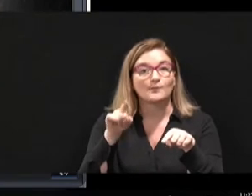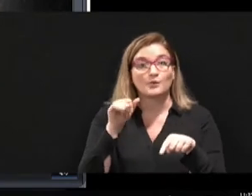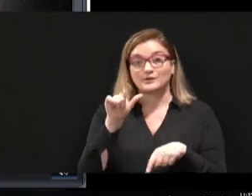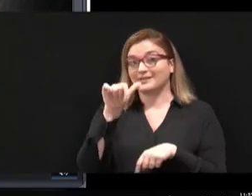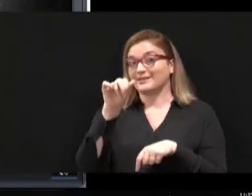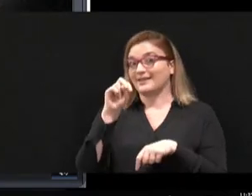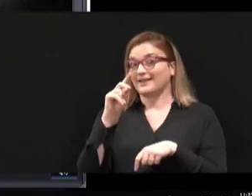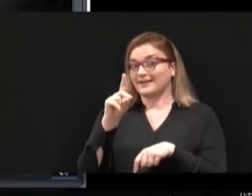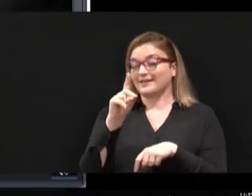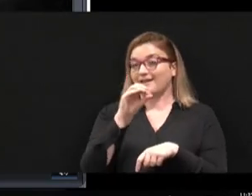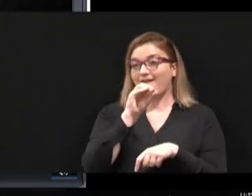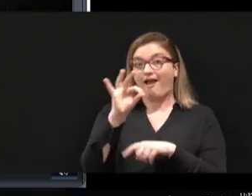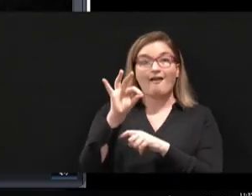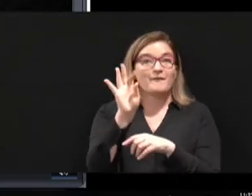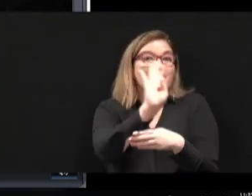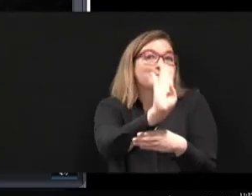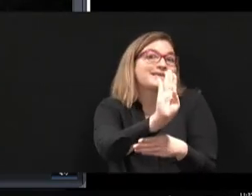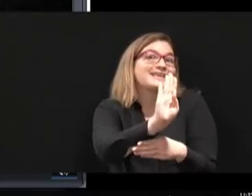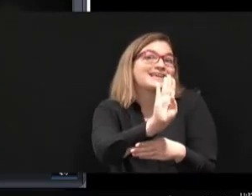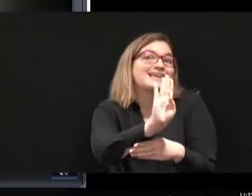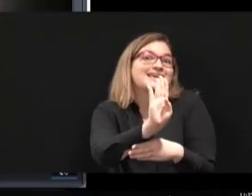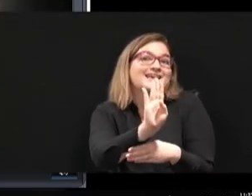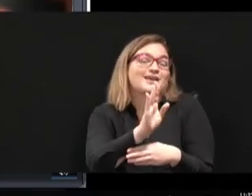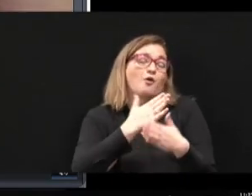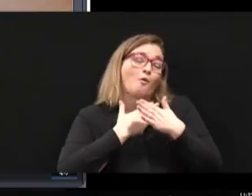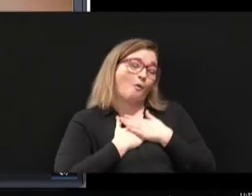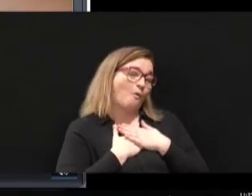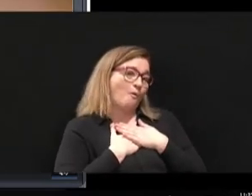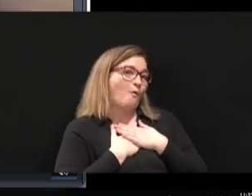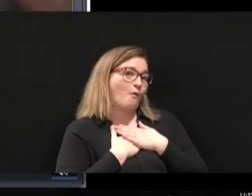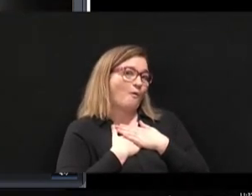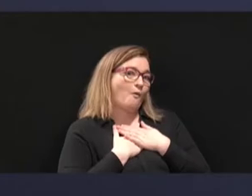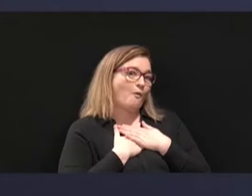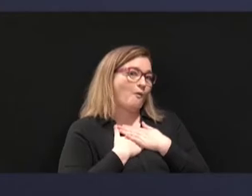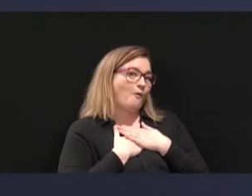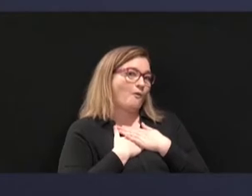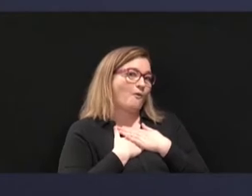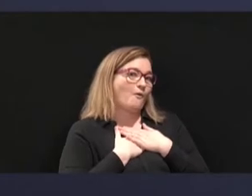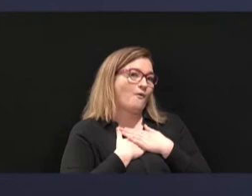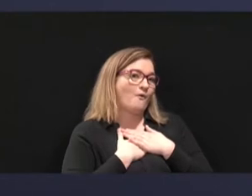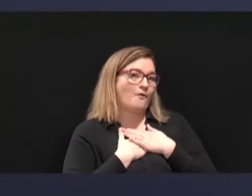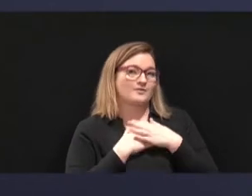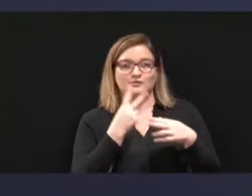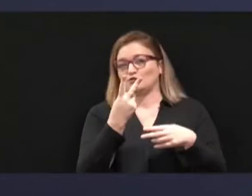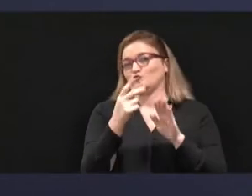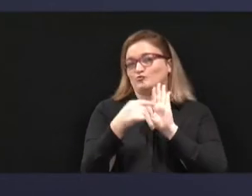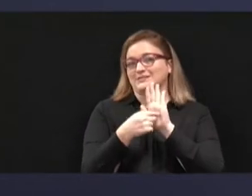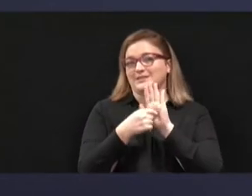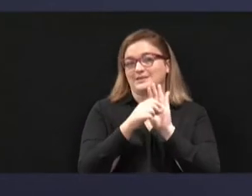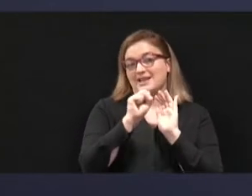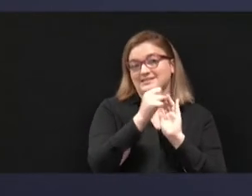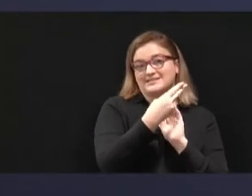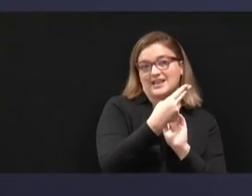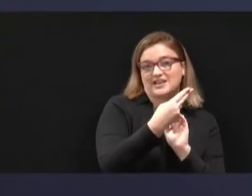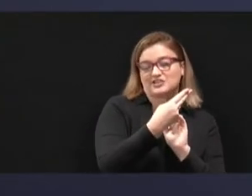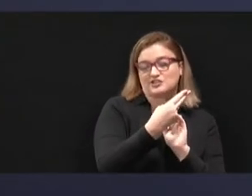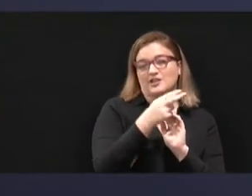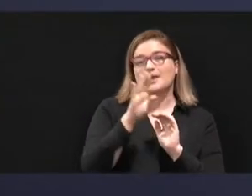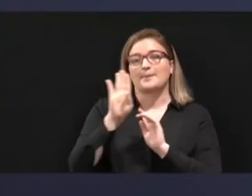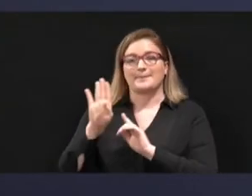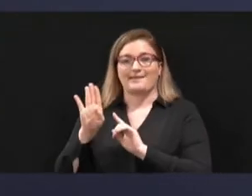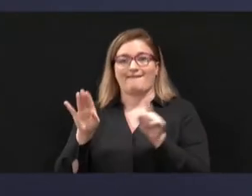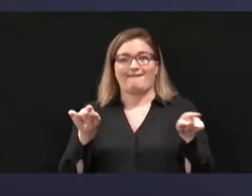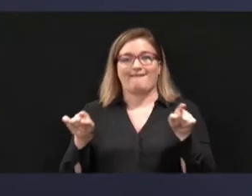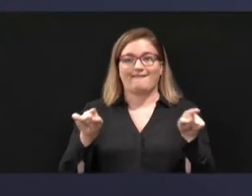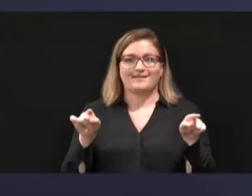of bee, right? You can do, there's two examples on the back, an SH one and a B.